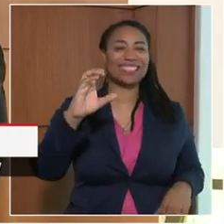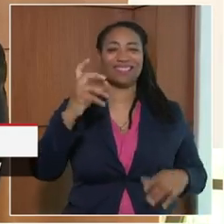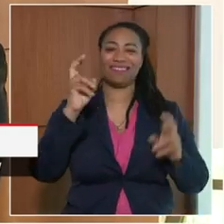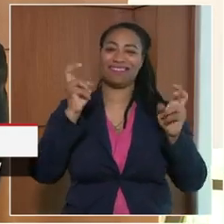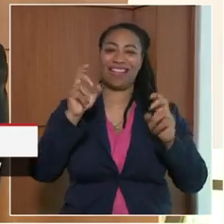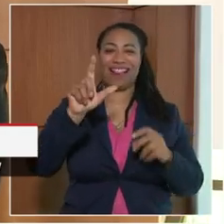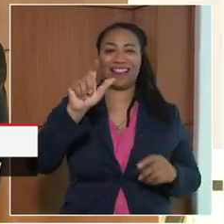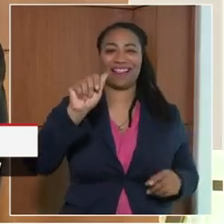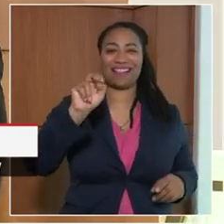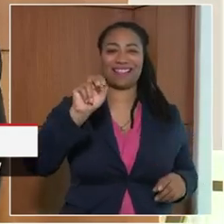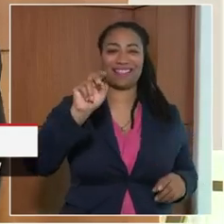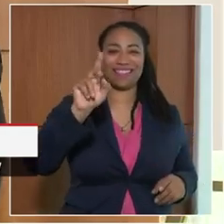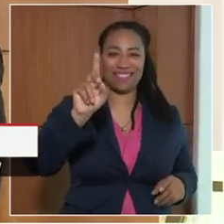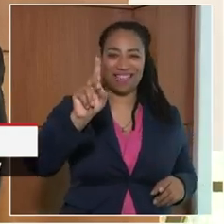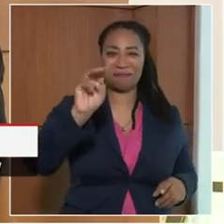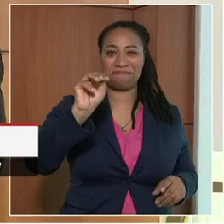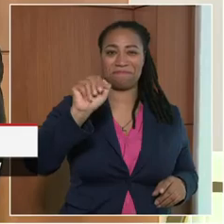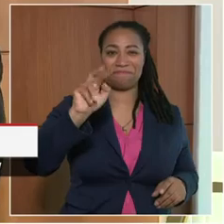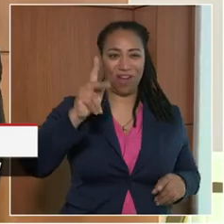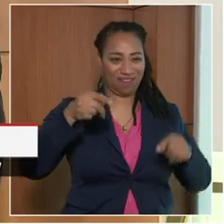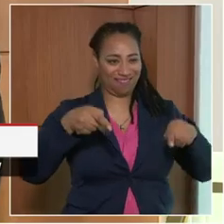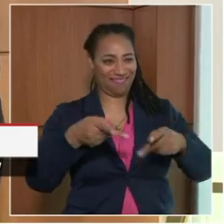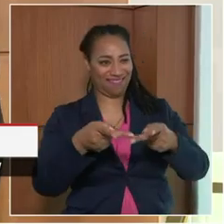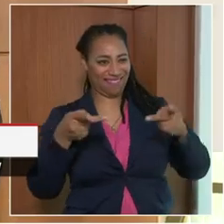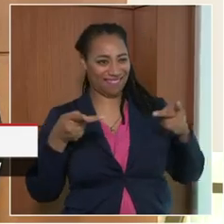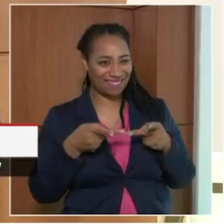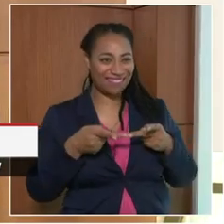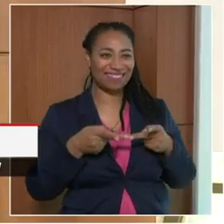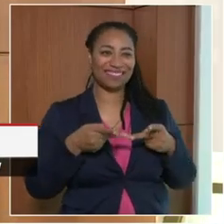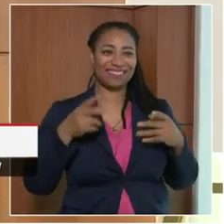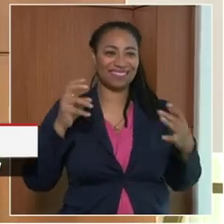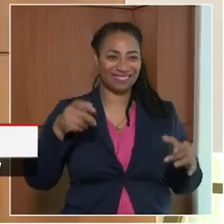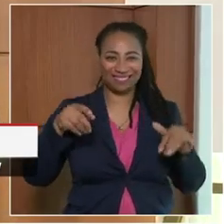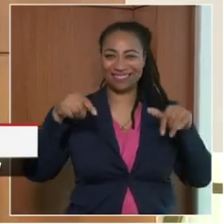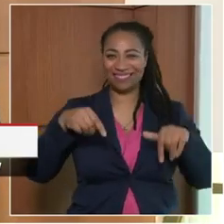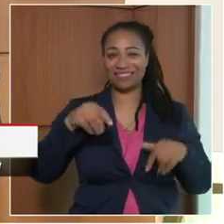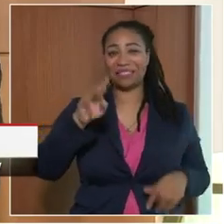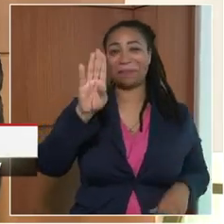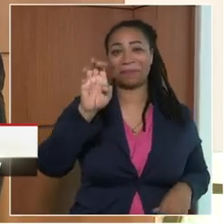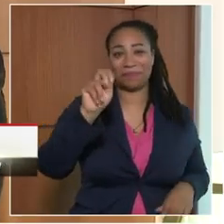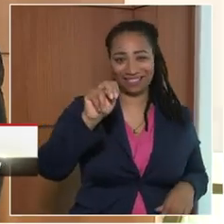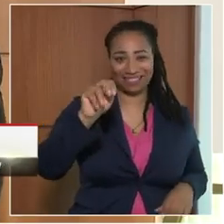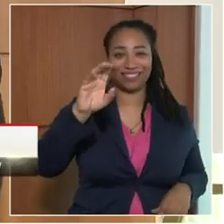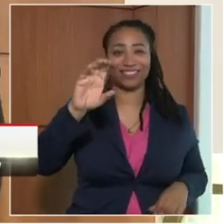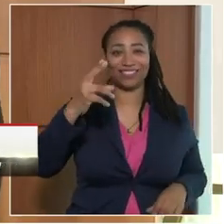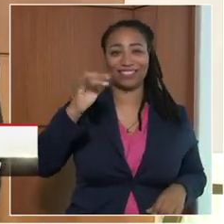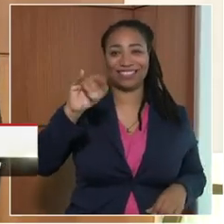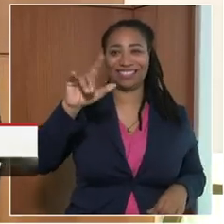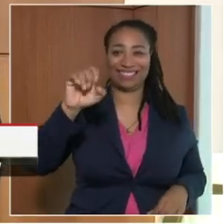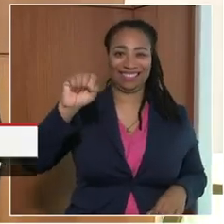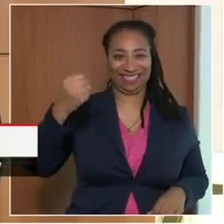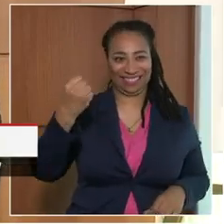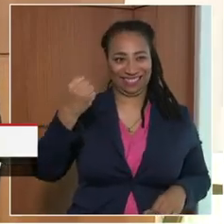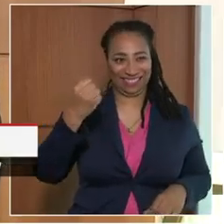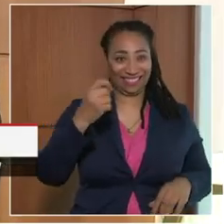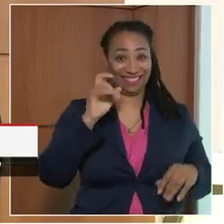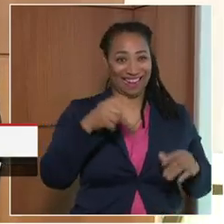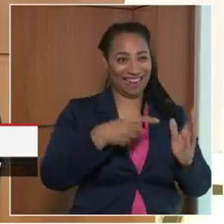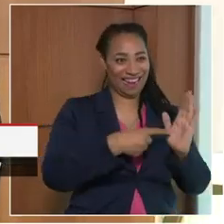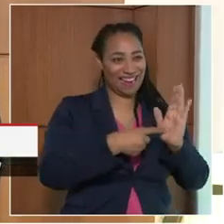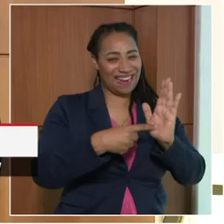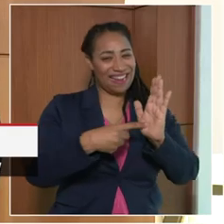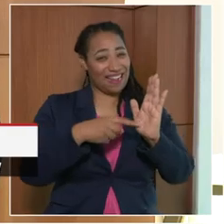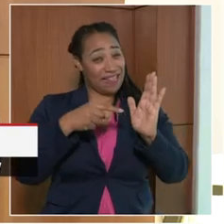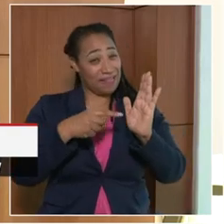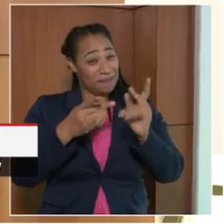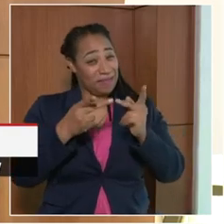of the city, a place much like this program that brings people together and enriches the fabric of